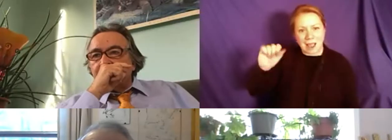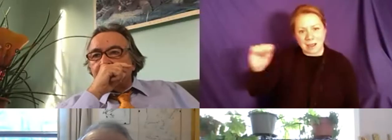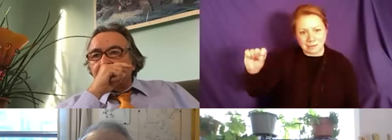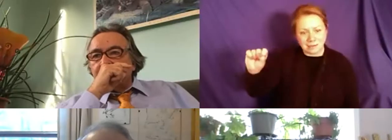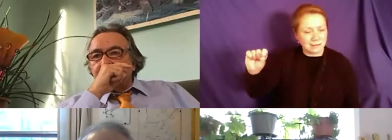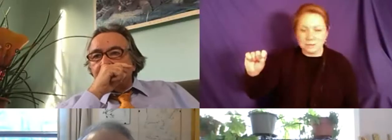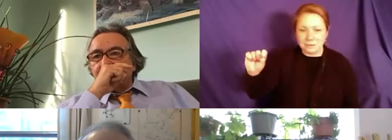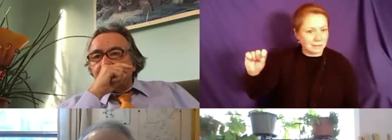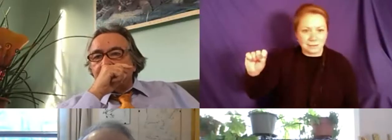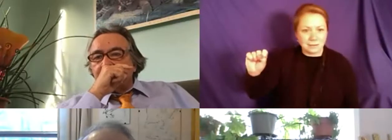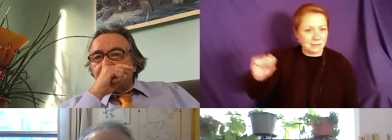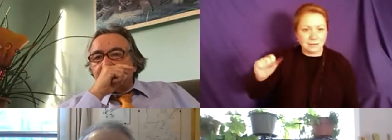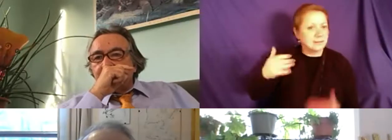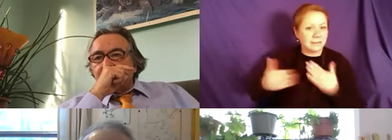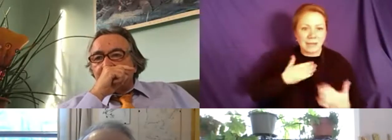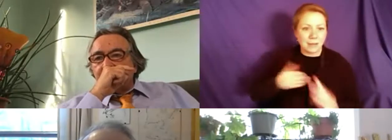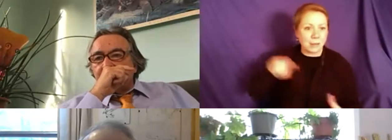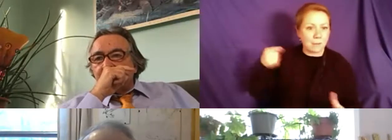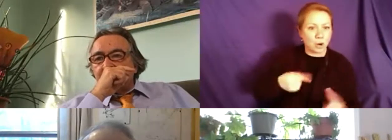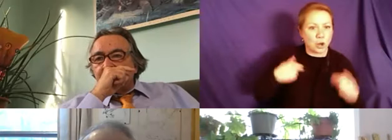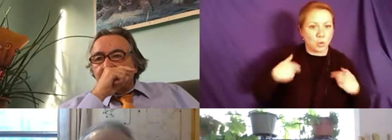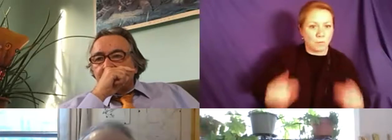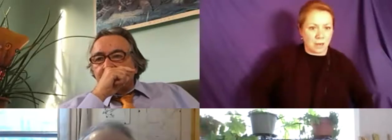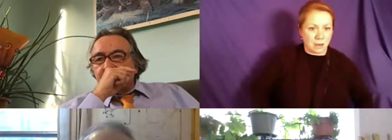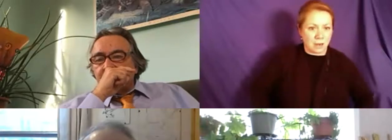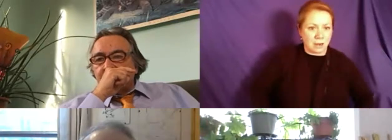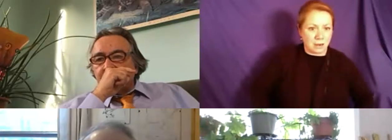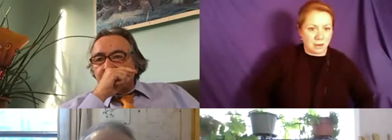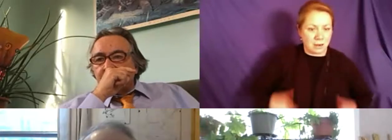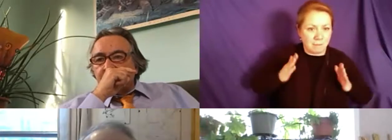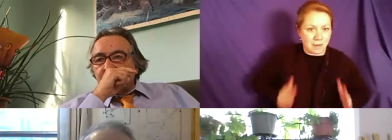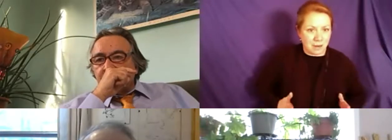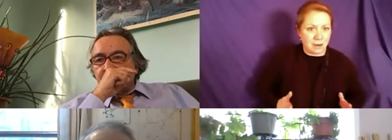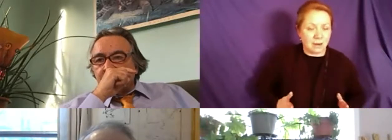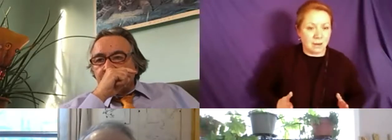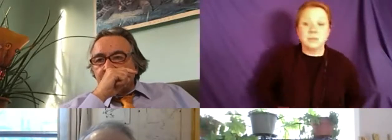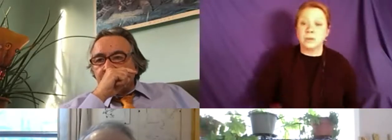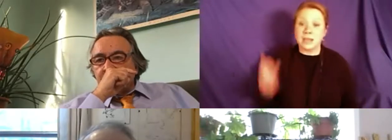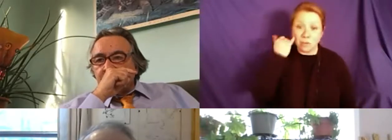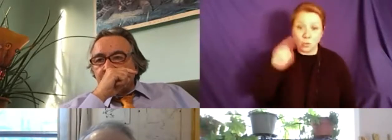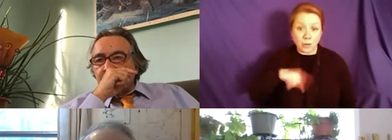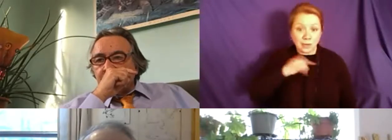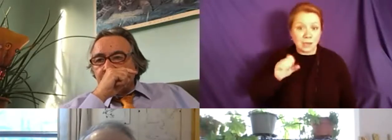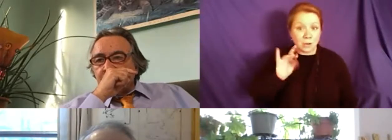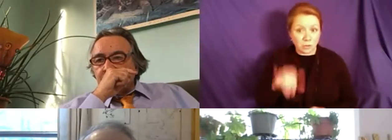it still goes back to human being. And if we can do that,